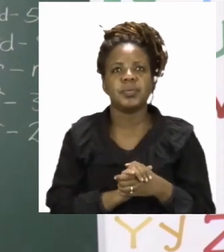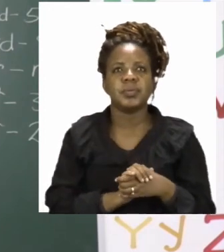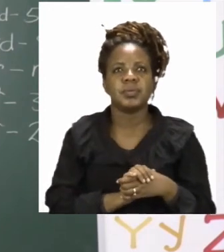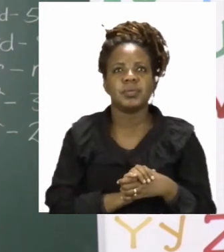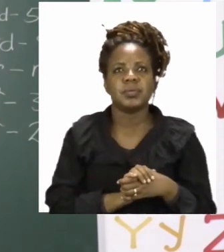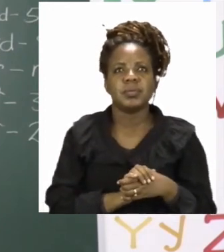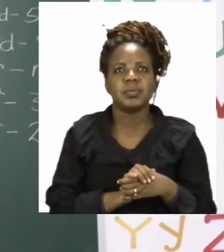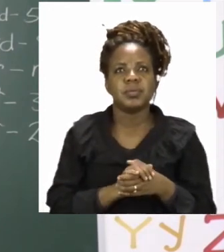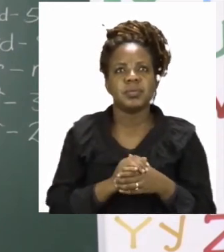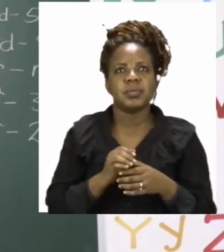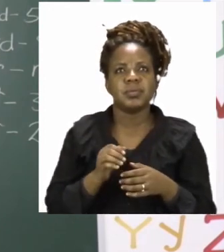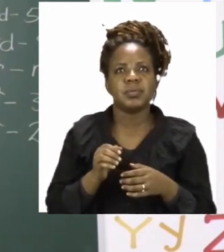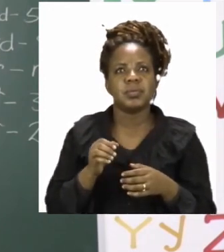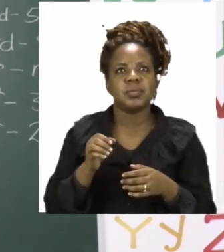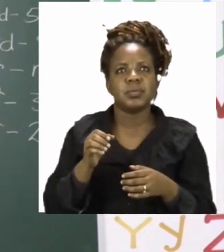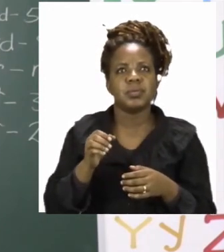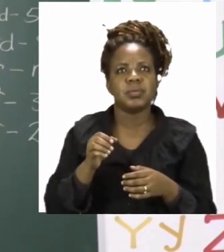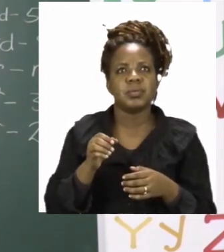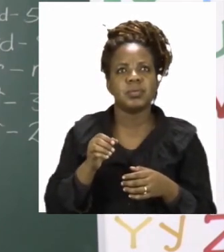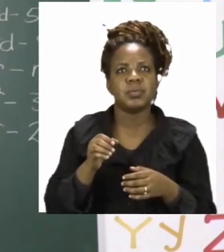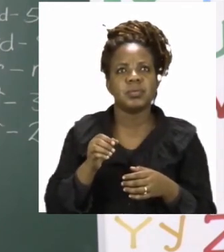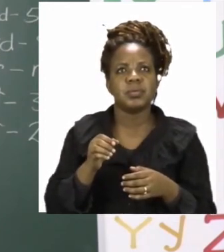pour water in the bottle.